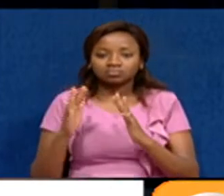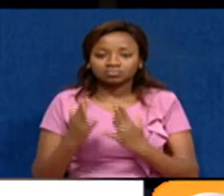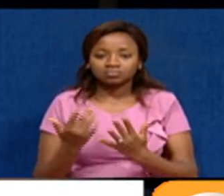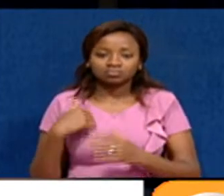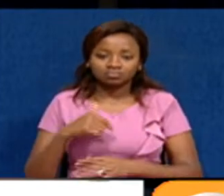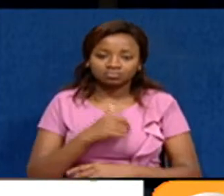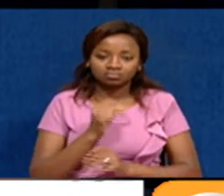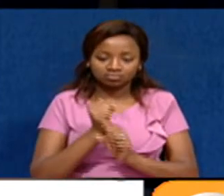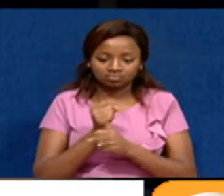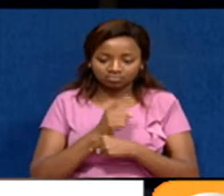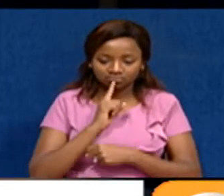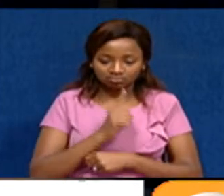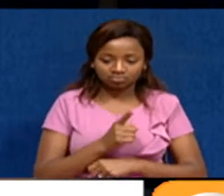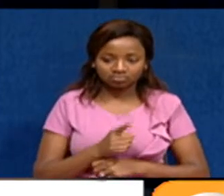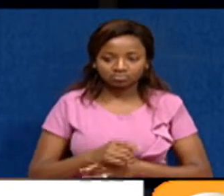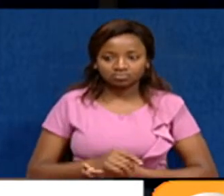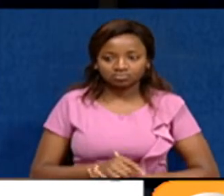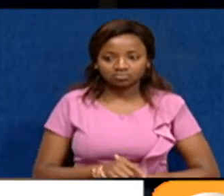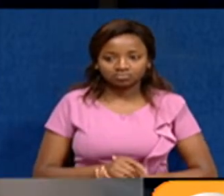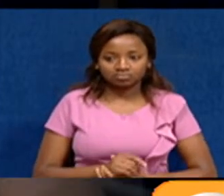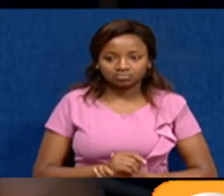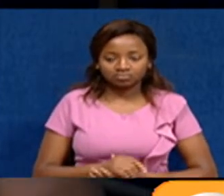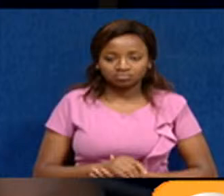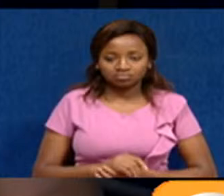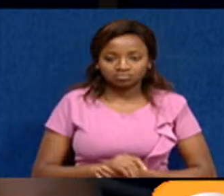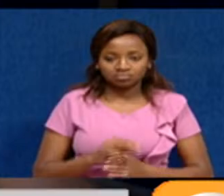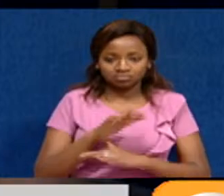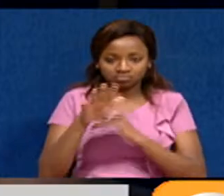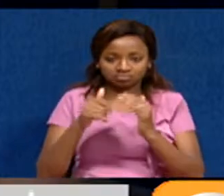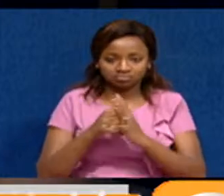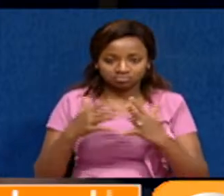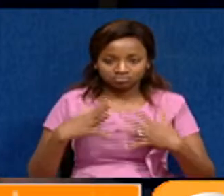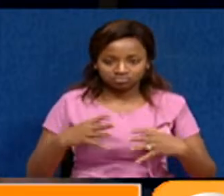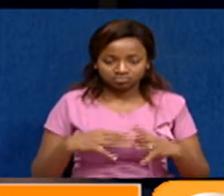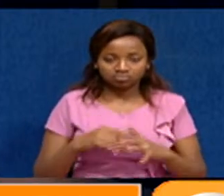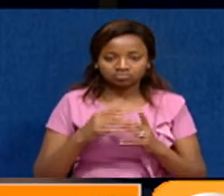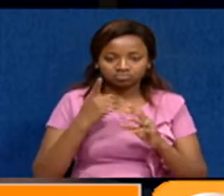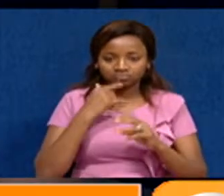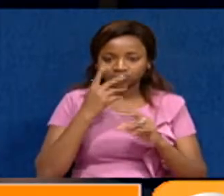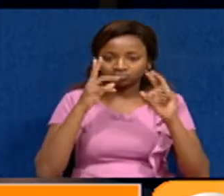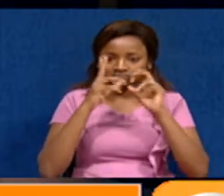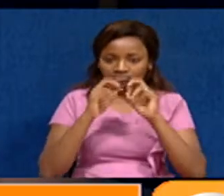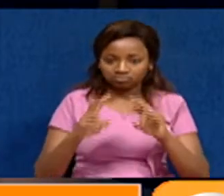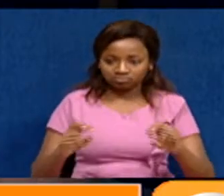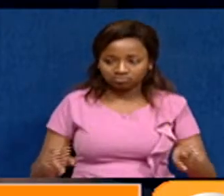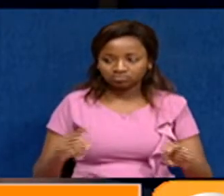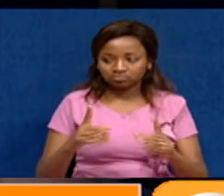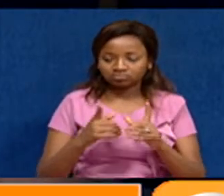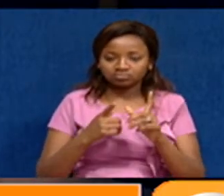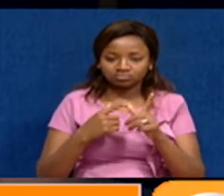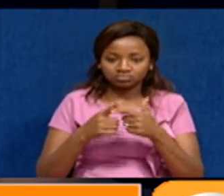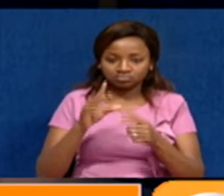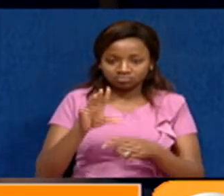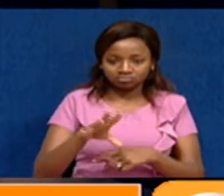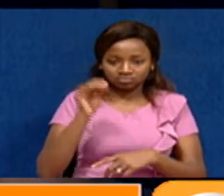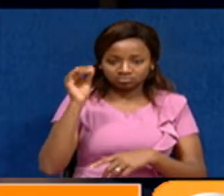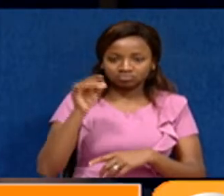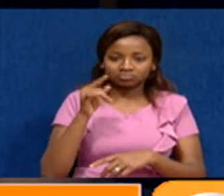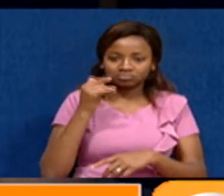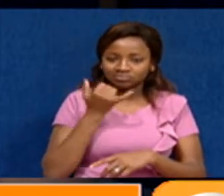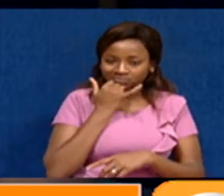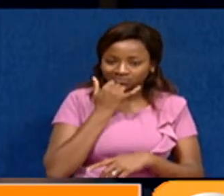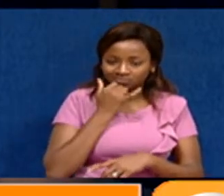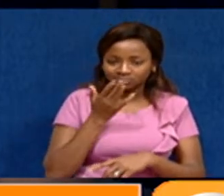that those who are investigated and found culpable are taken out of the